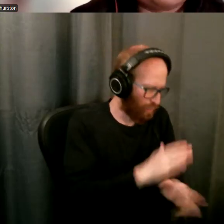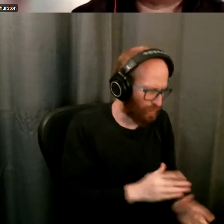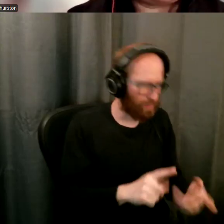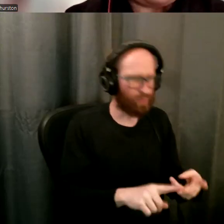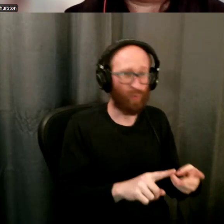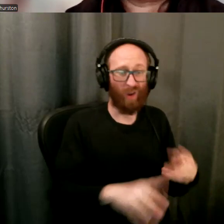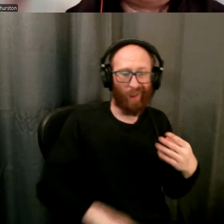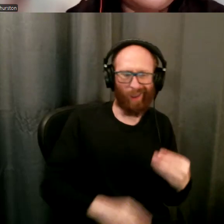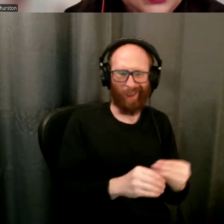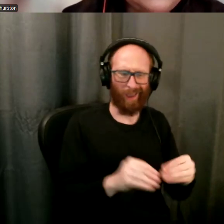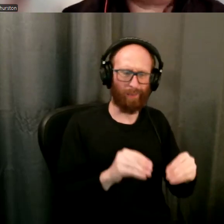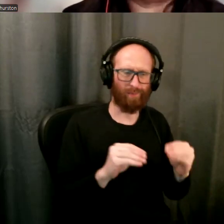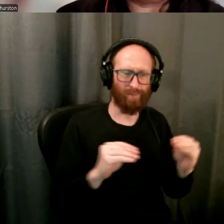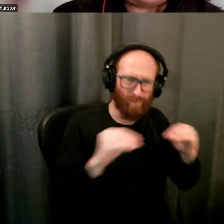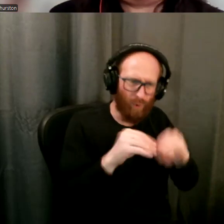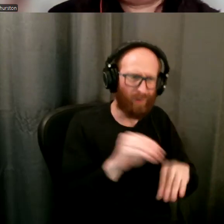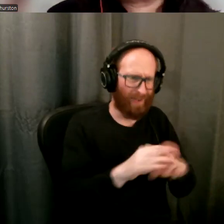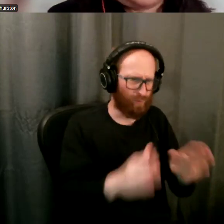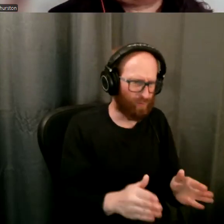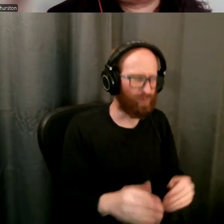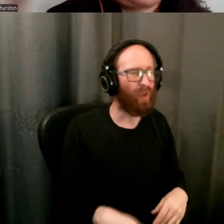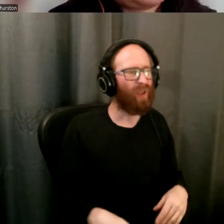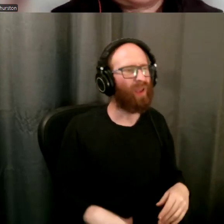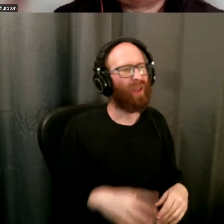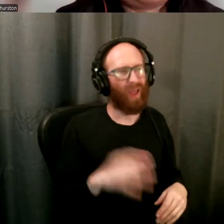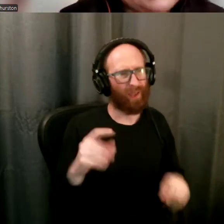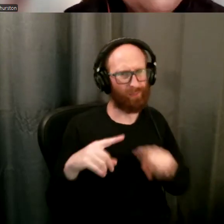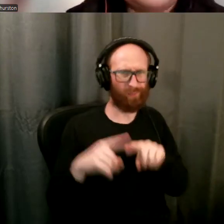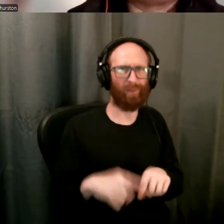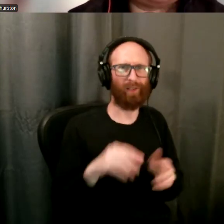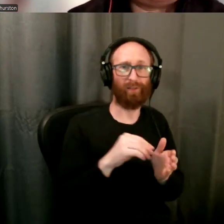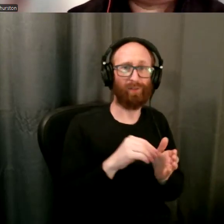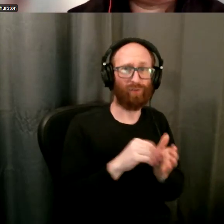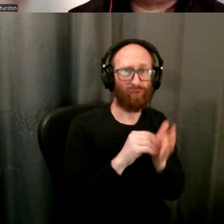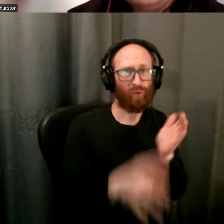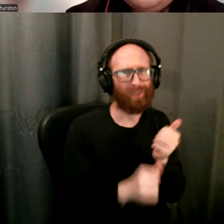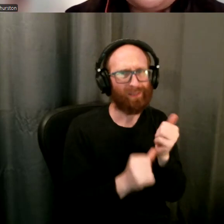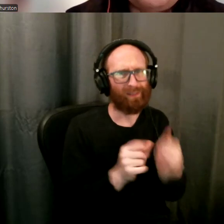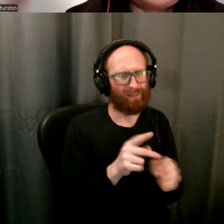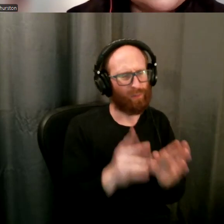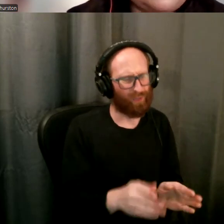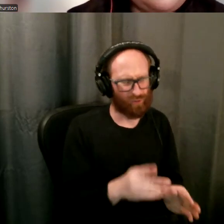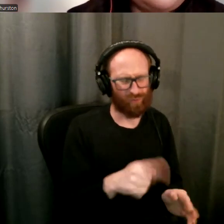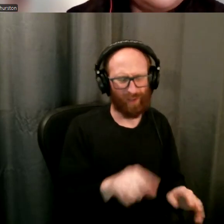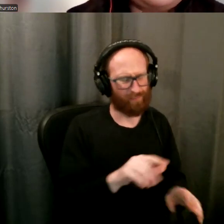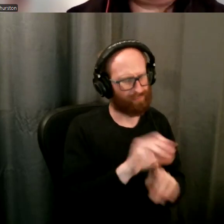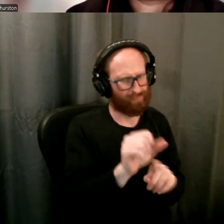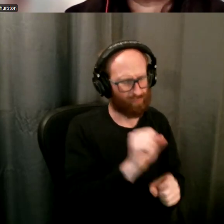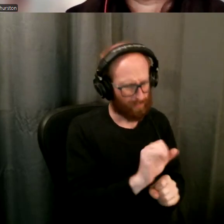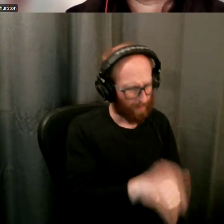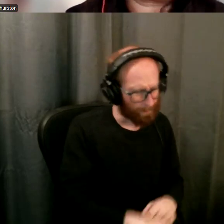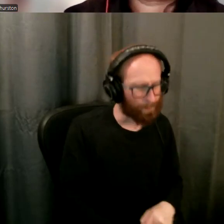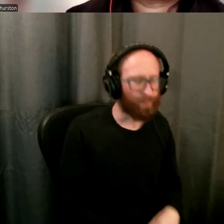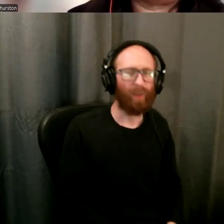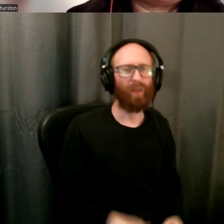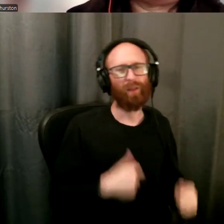of course rely on students, assistant professionals. They do a magnificent job on that. I want to say